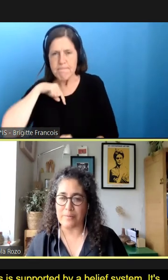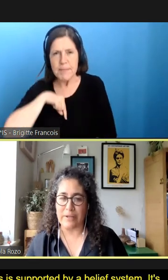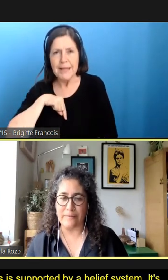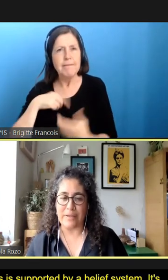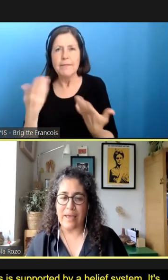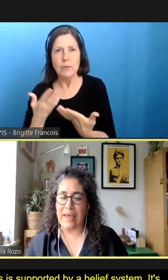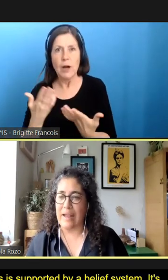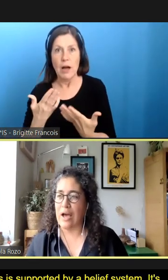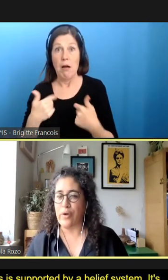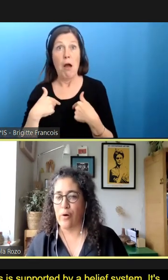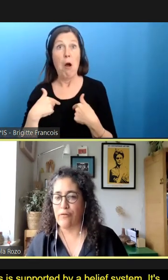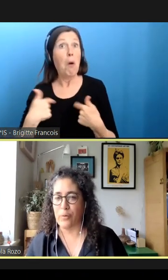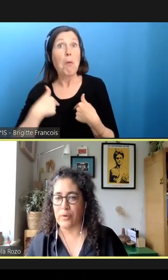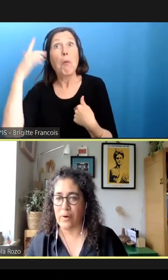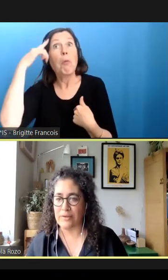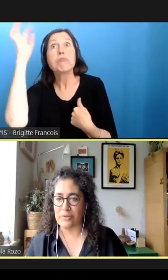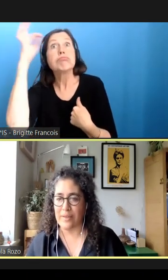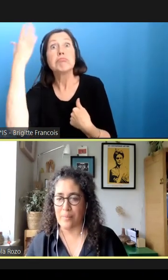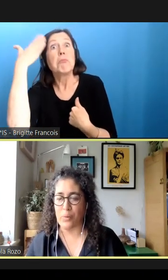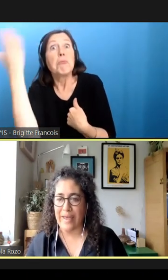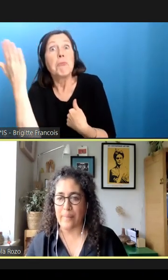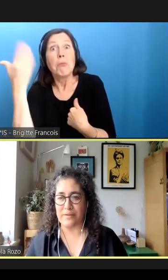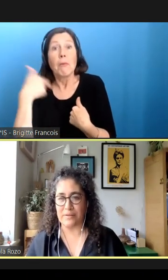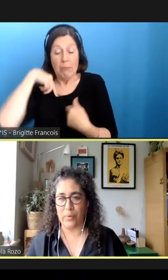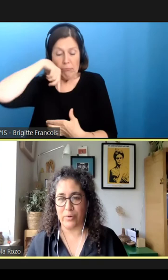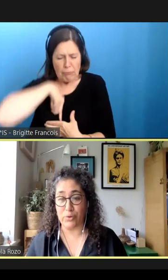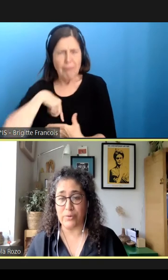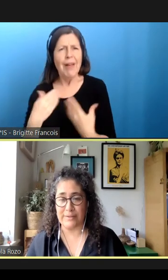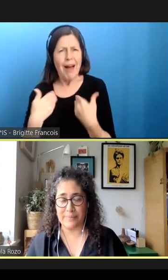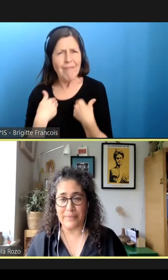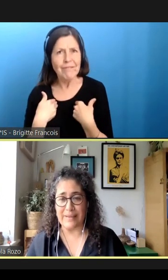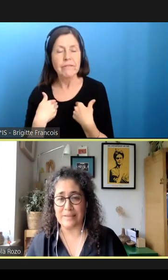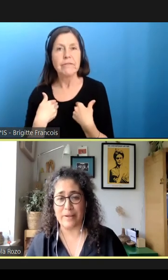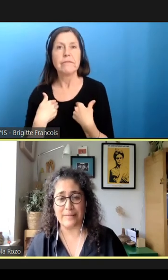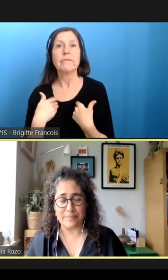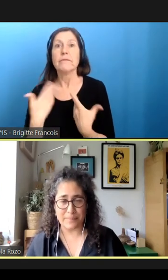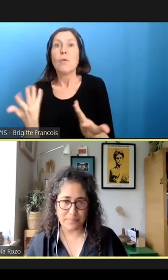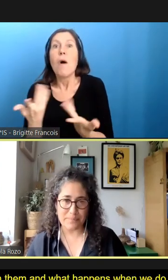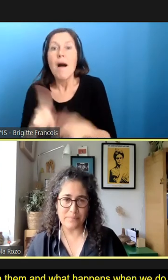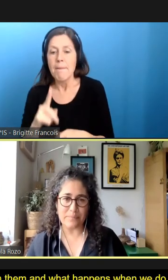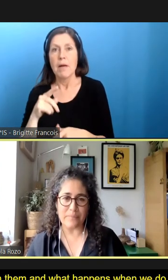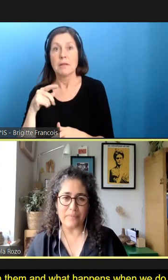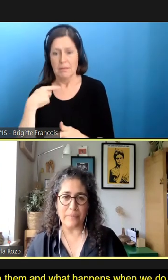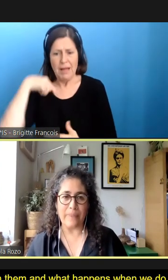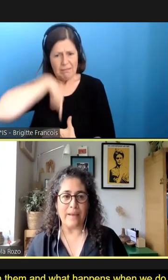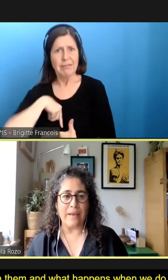of these beliefs and how often we question them and what happens when we do it. Next, please.